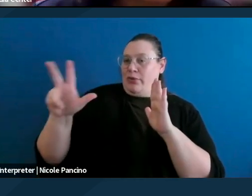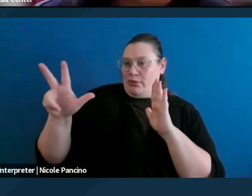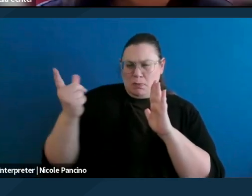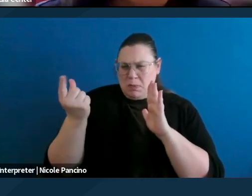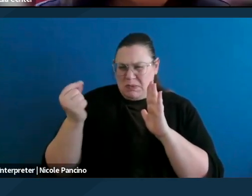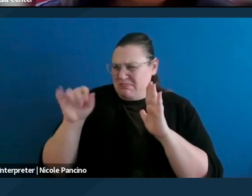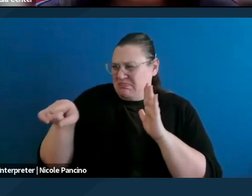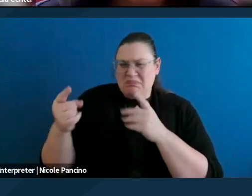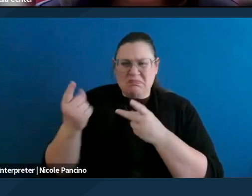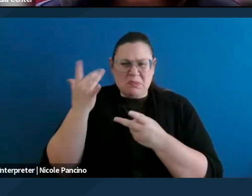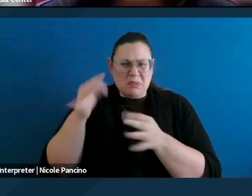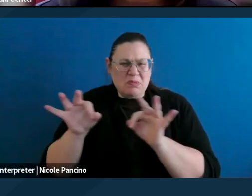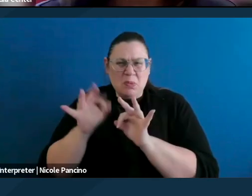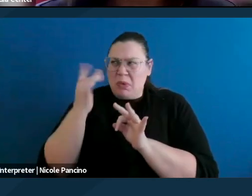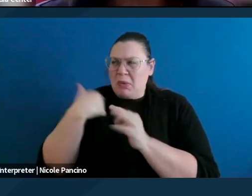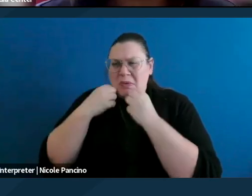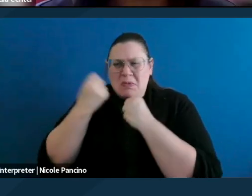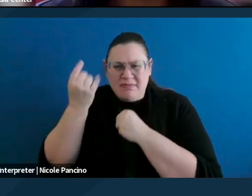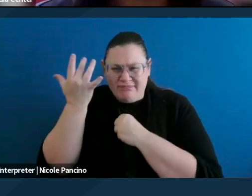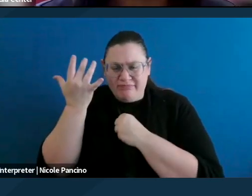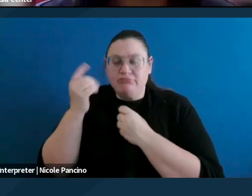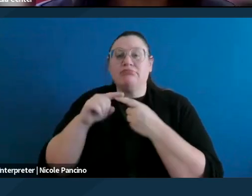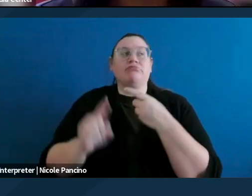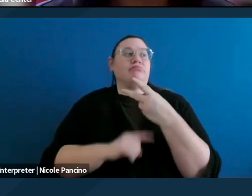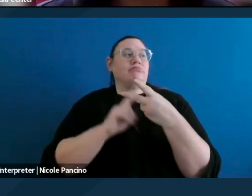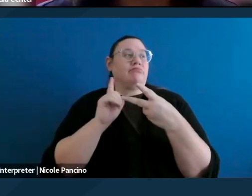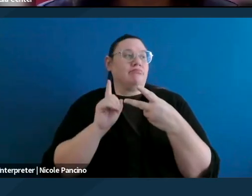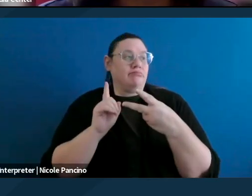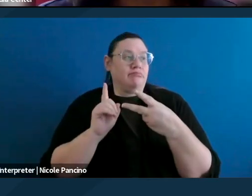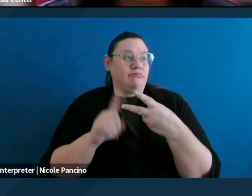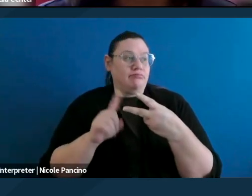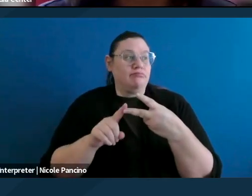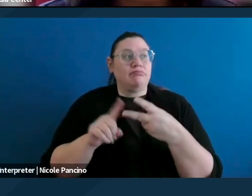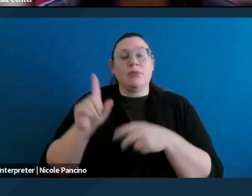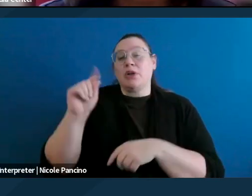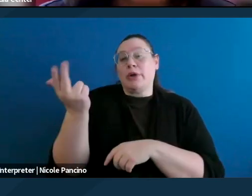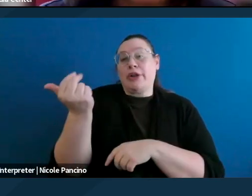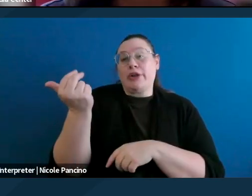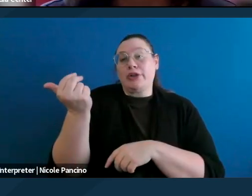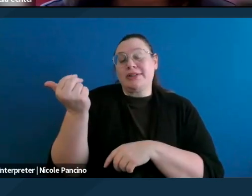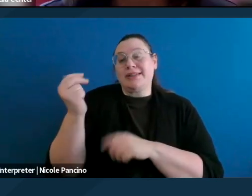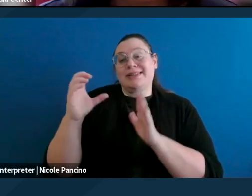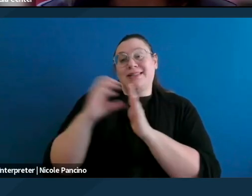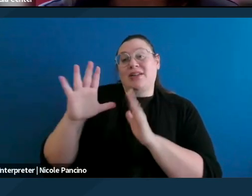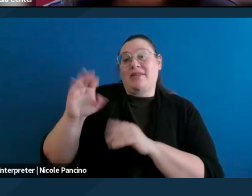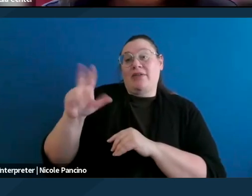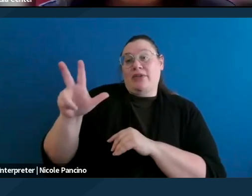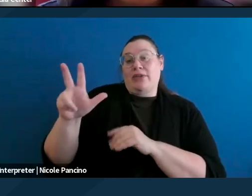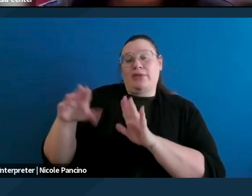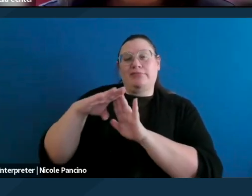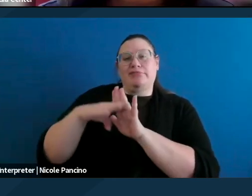and why we care about it. And we're going to talk about the 2013 Section 503